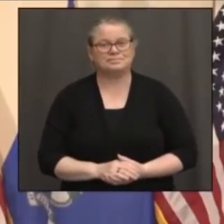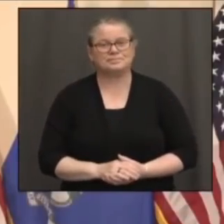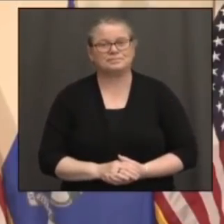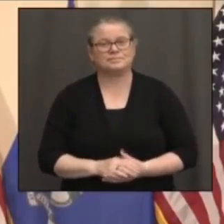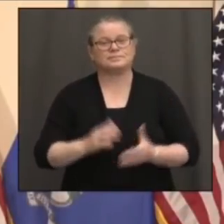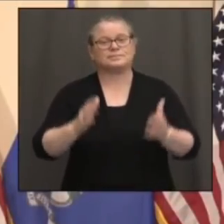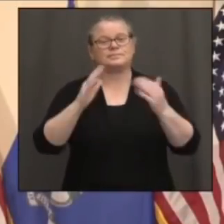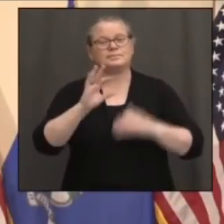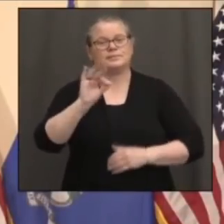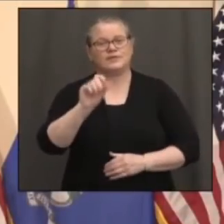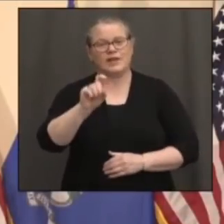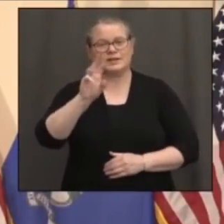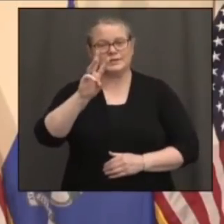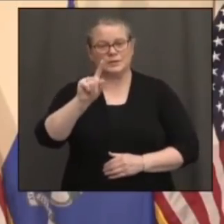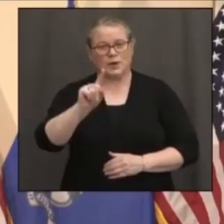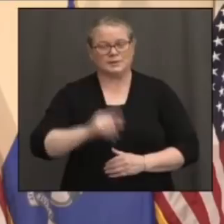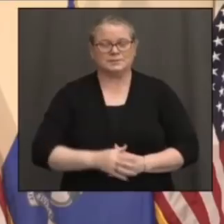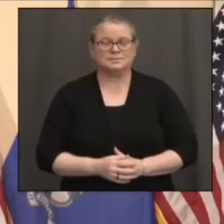Fox 61.